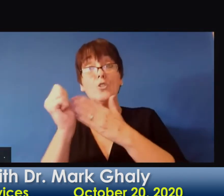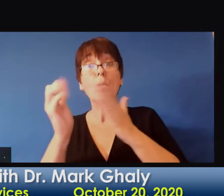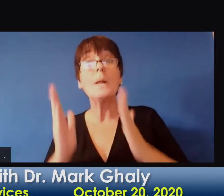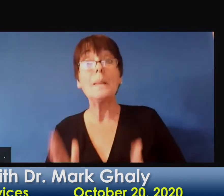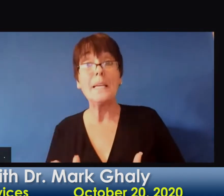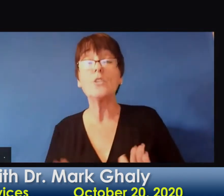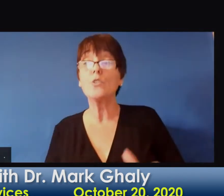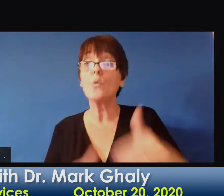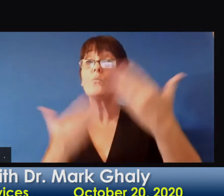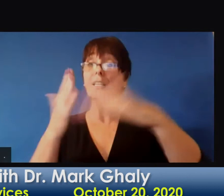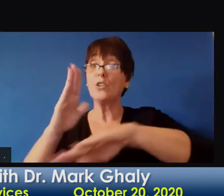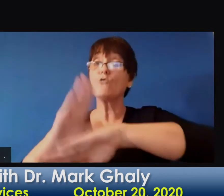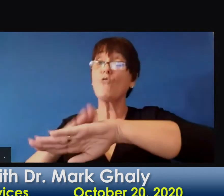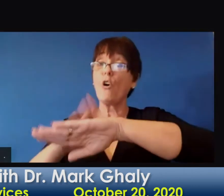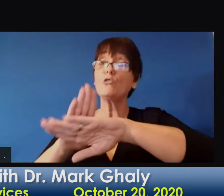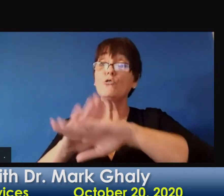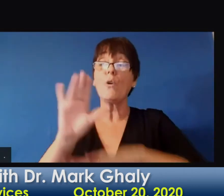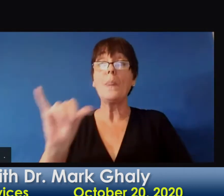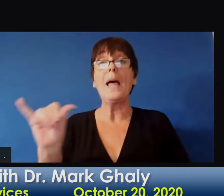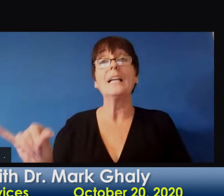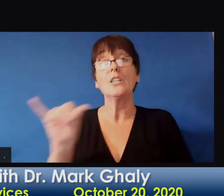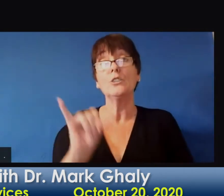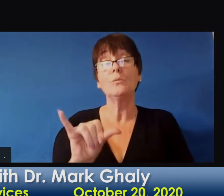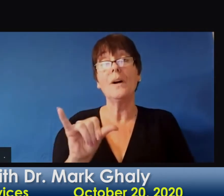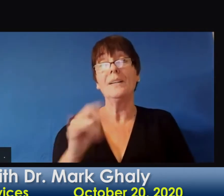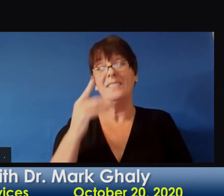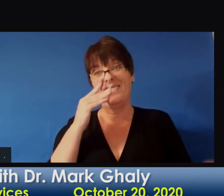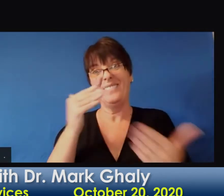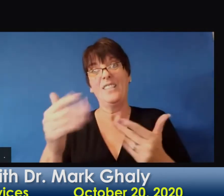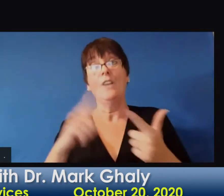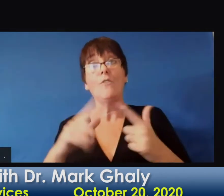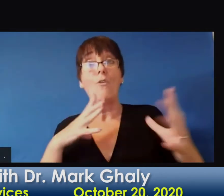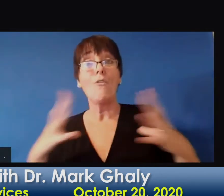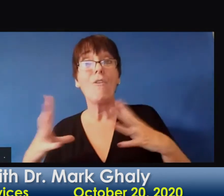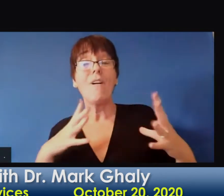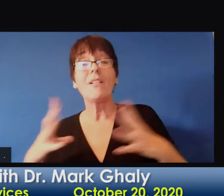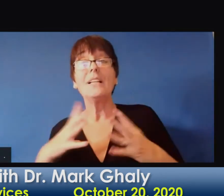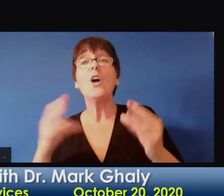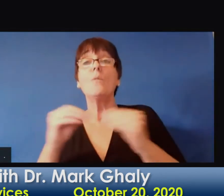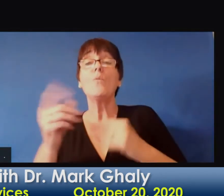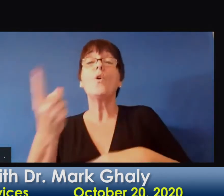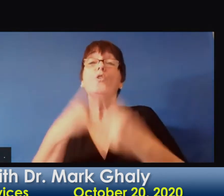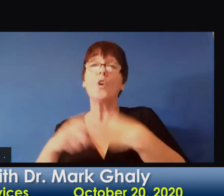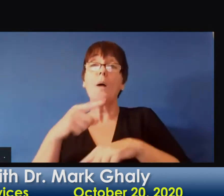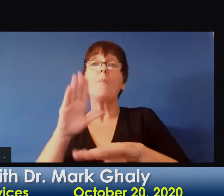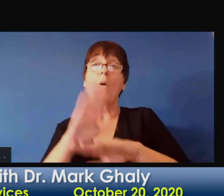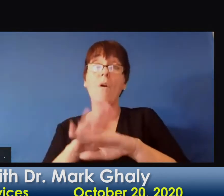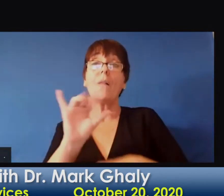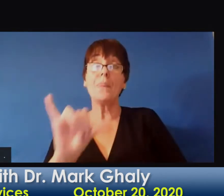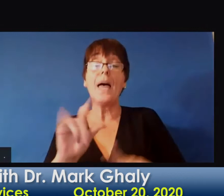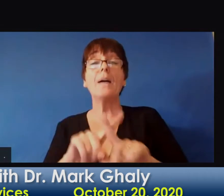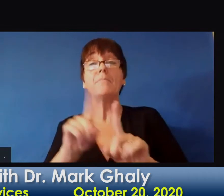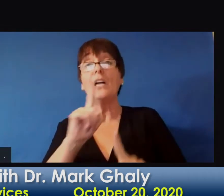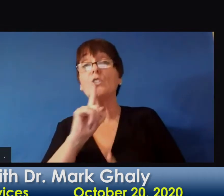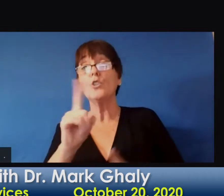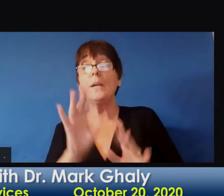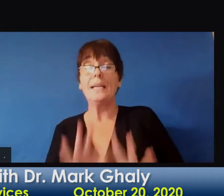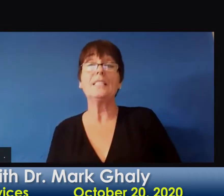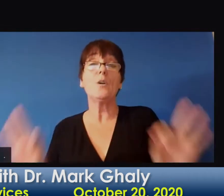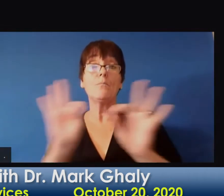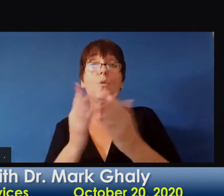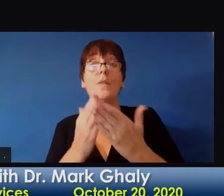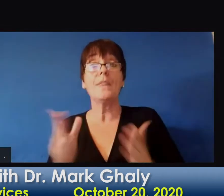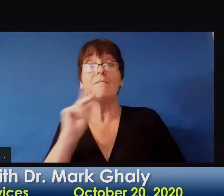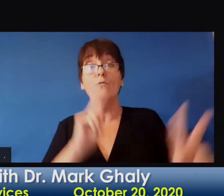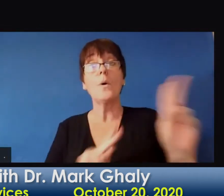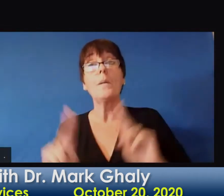raising cautions around that as well as we enter this holiday season. So more to come on that, but certainly an important thing for people